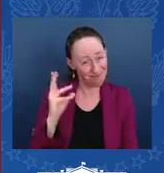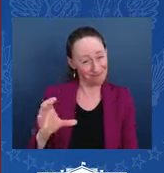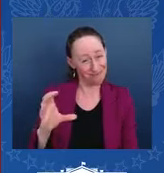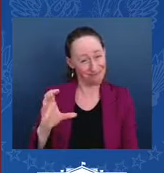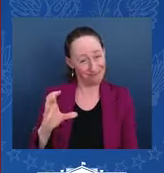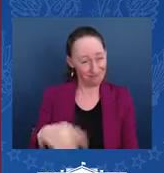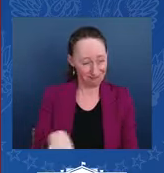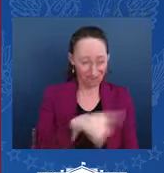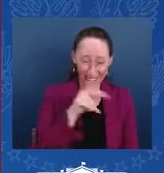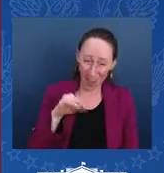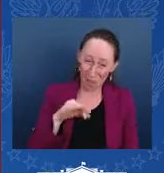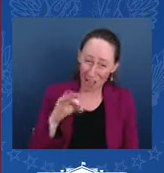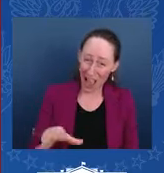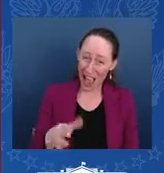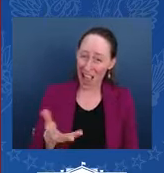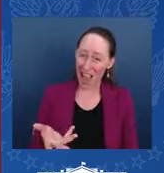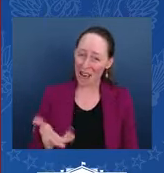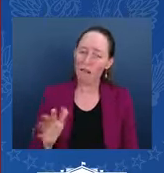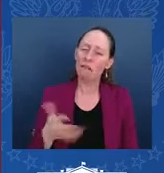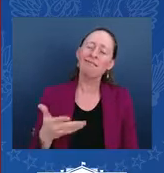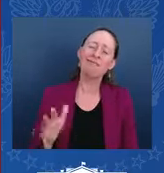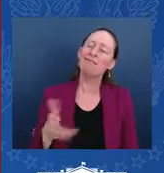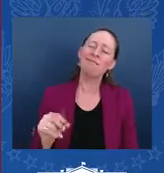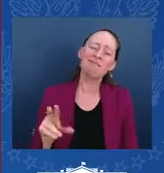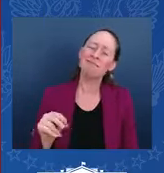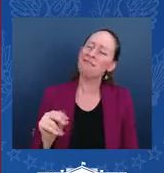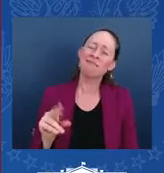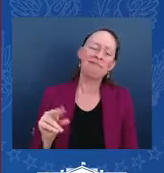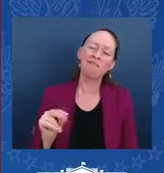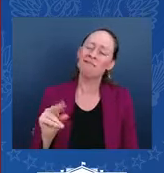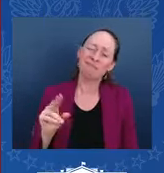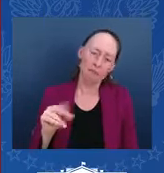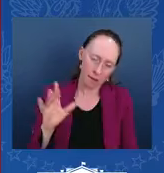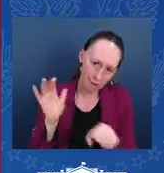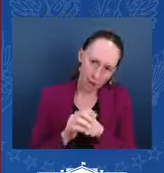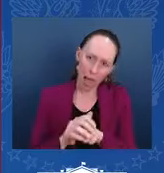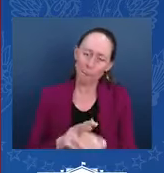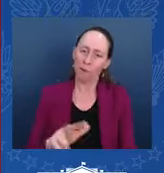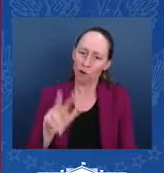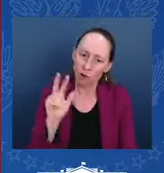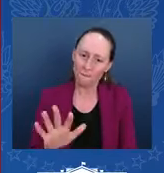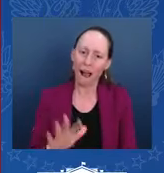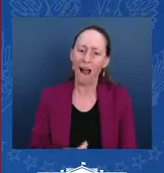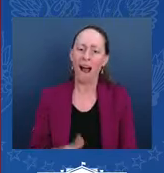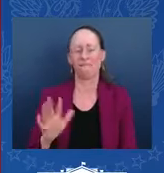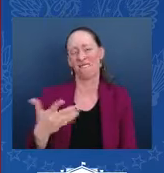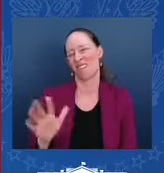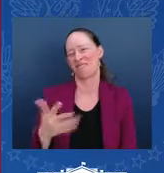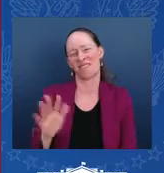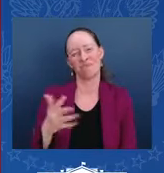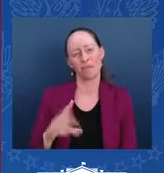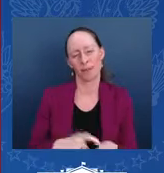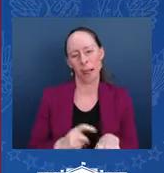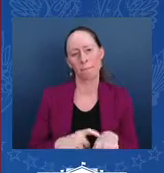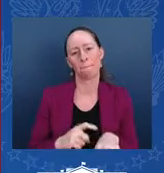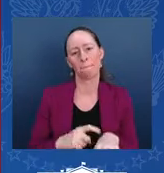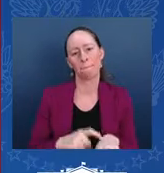cap the cost at $35. That's all, it's about time. But again, Bernie's a big reason why this is